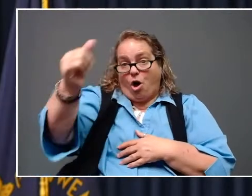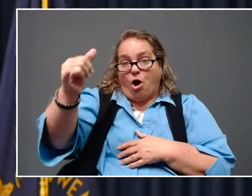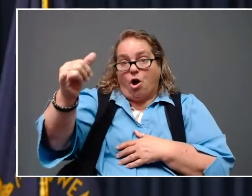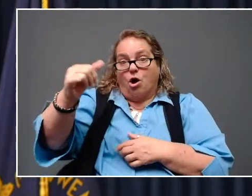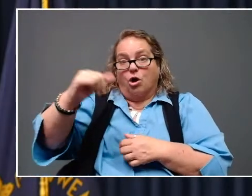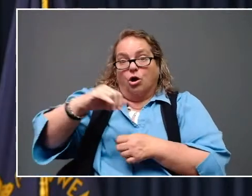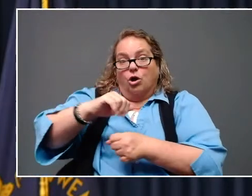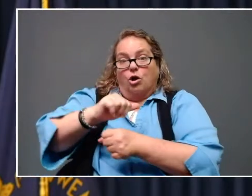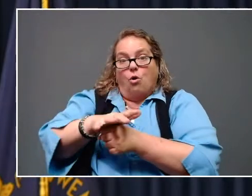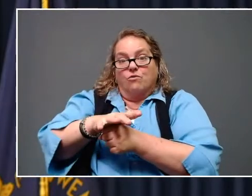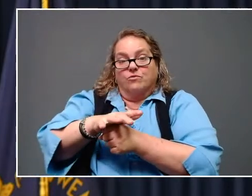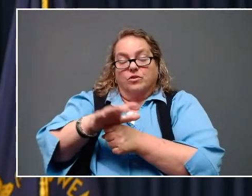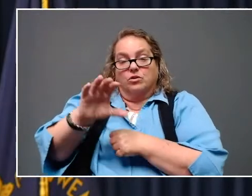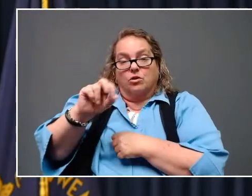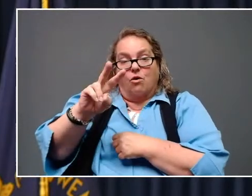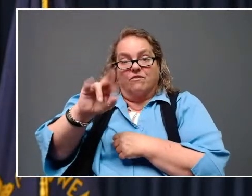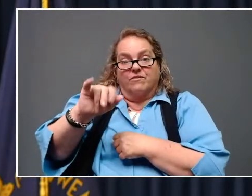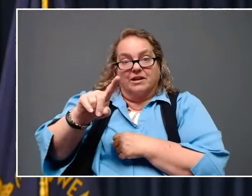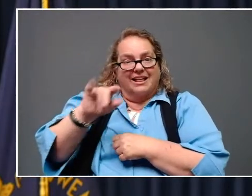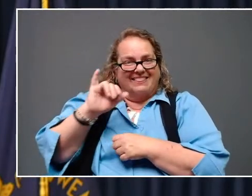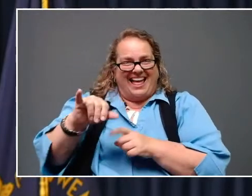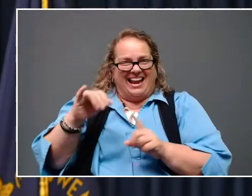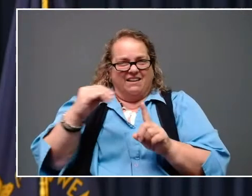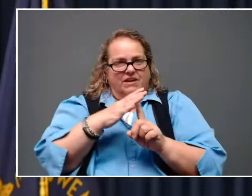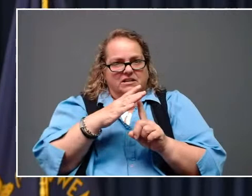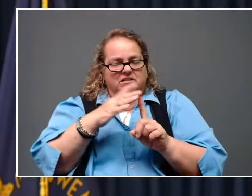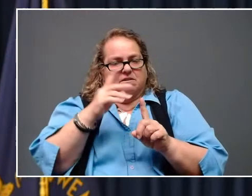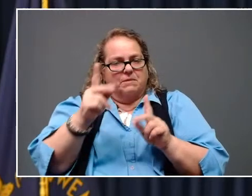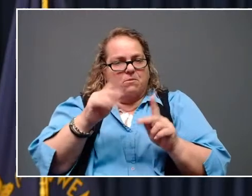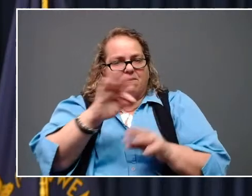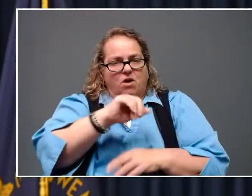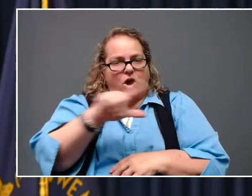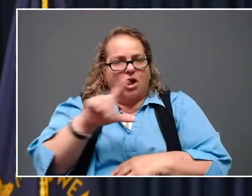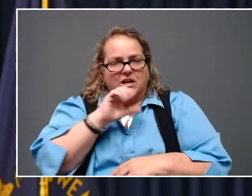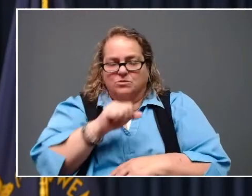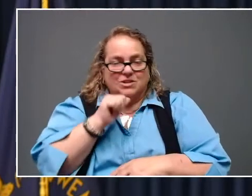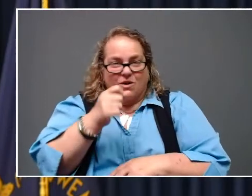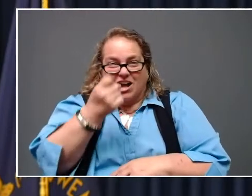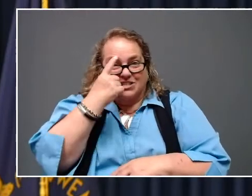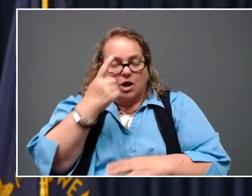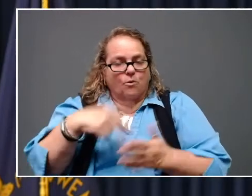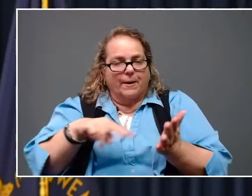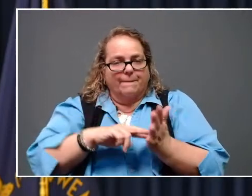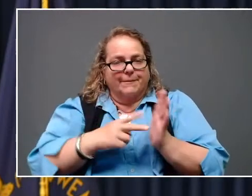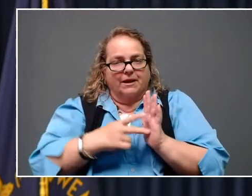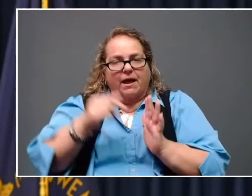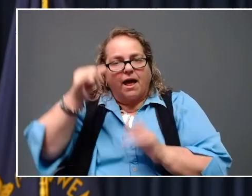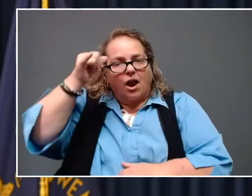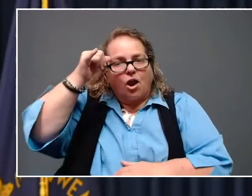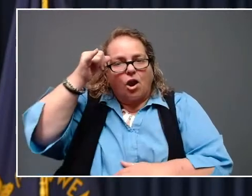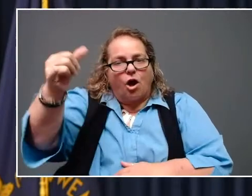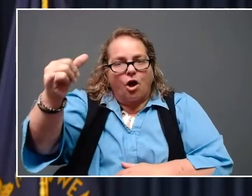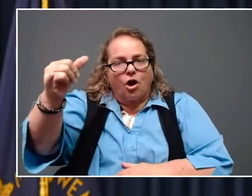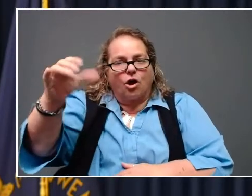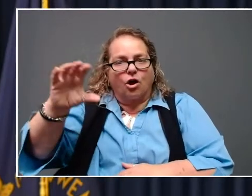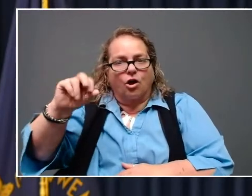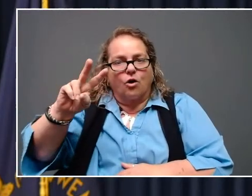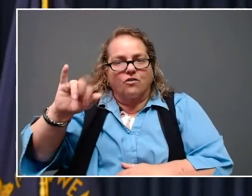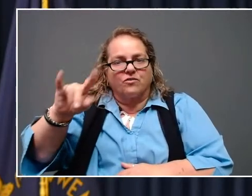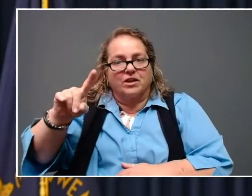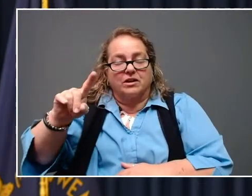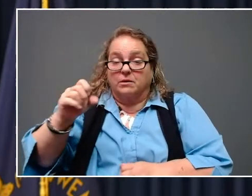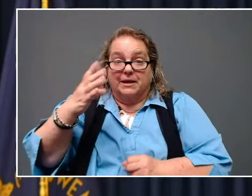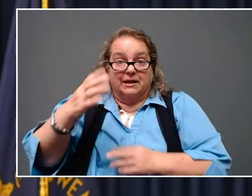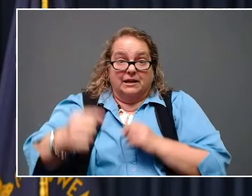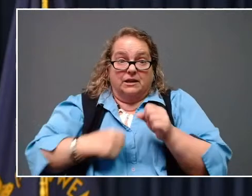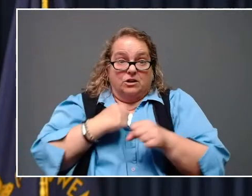all ages. We don't understand long COVID well. It'll take years before the medical community has clearer definitions,